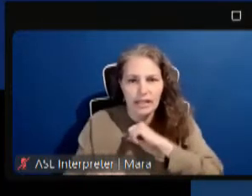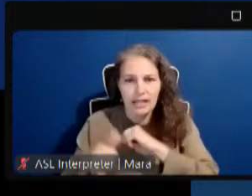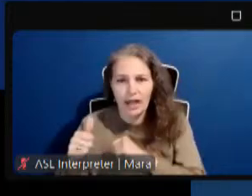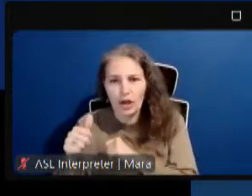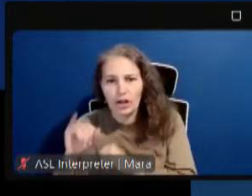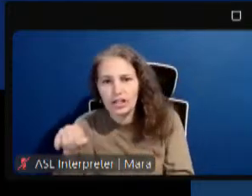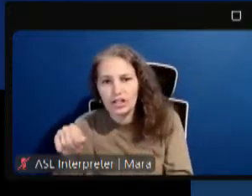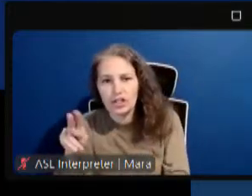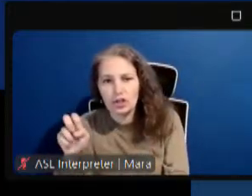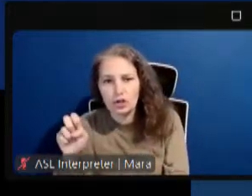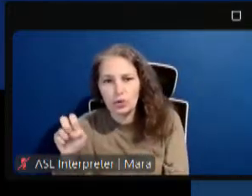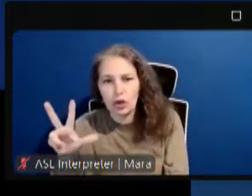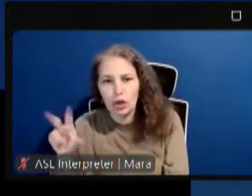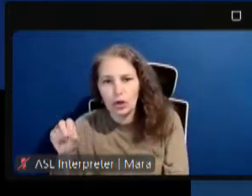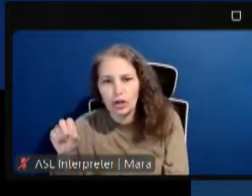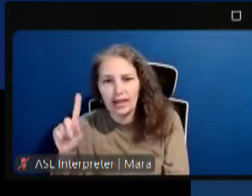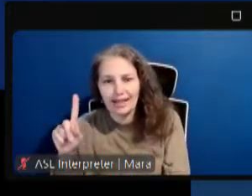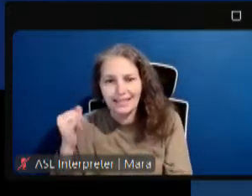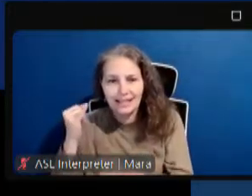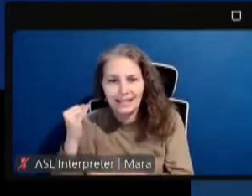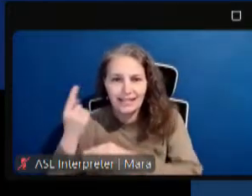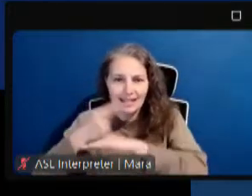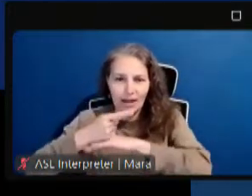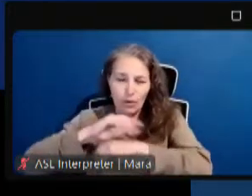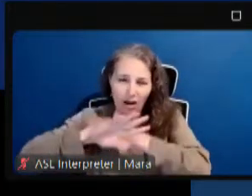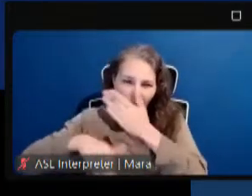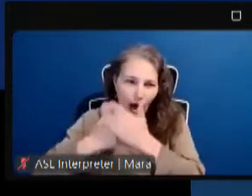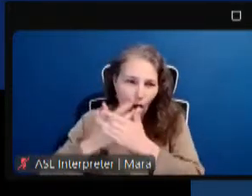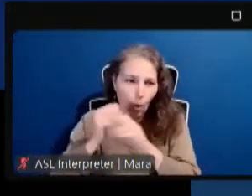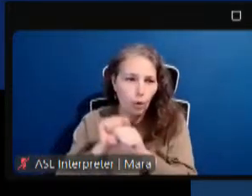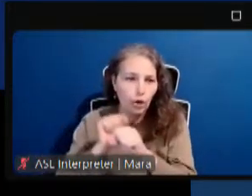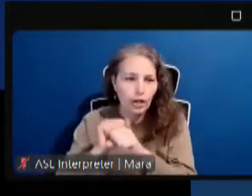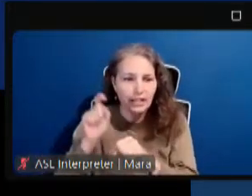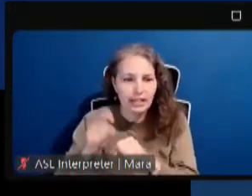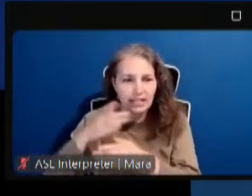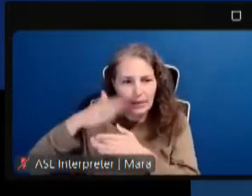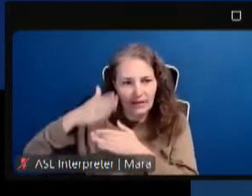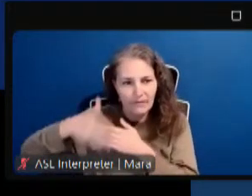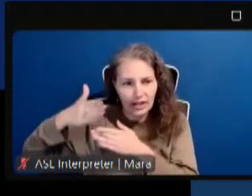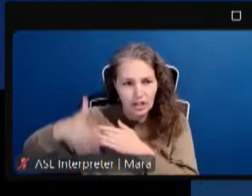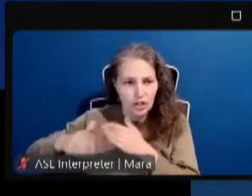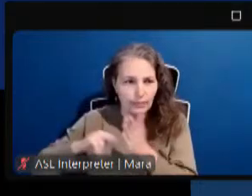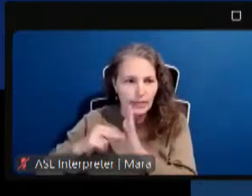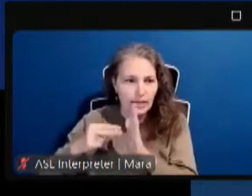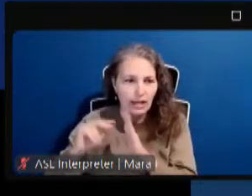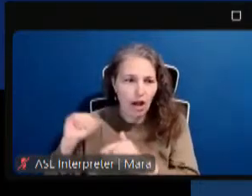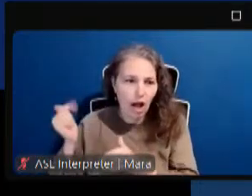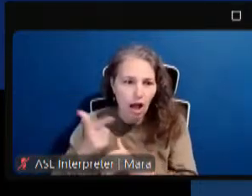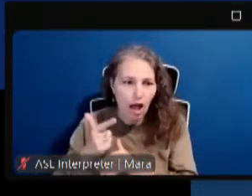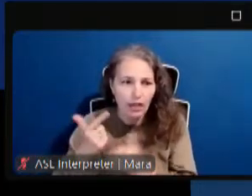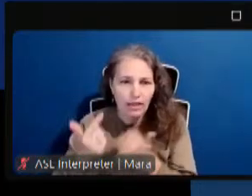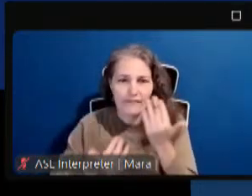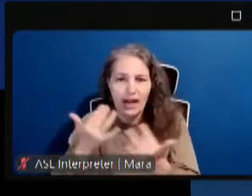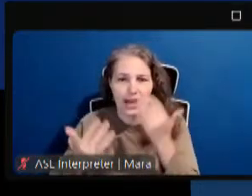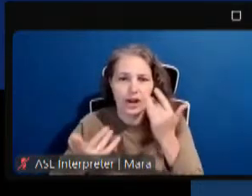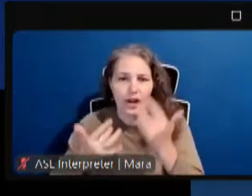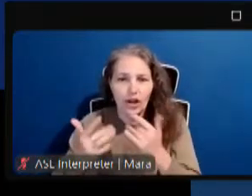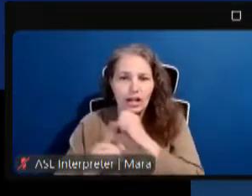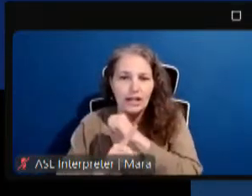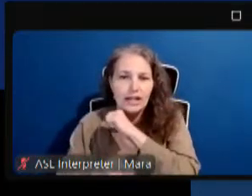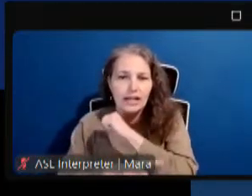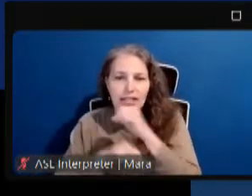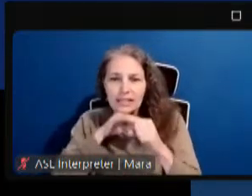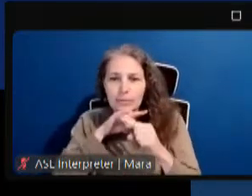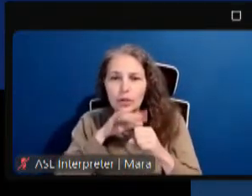which all work must be completed. In other words, all the fire debris must be removed from parcels.